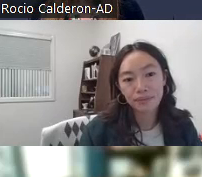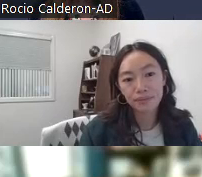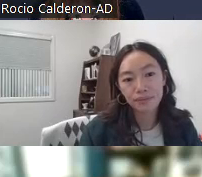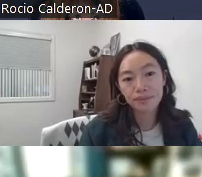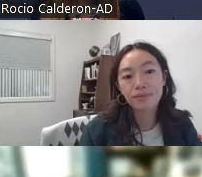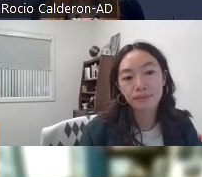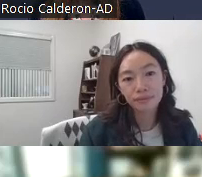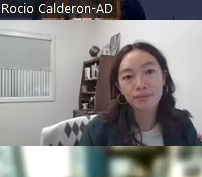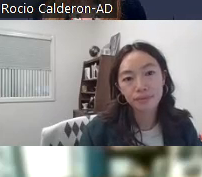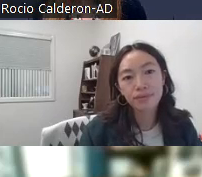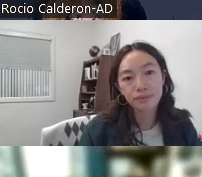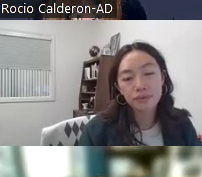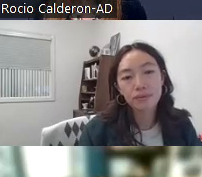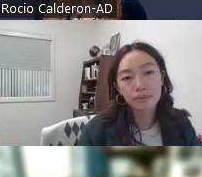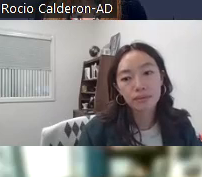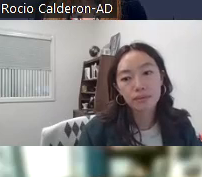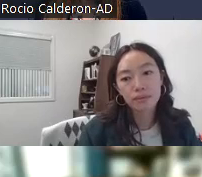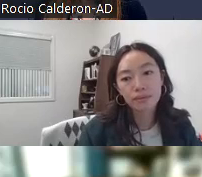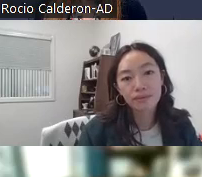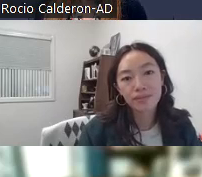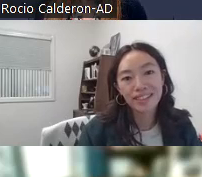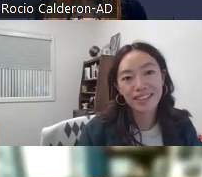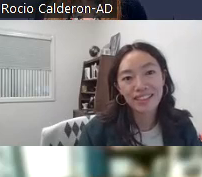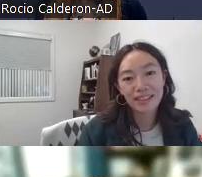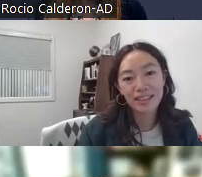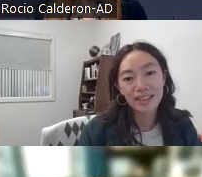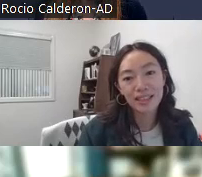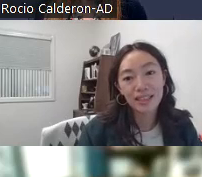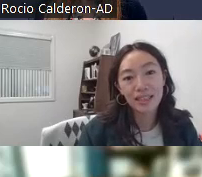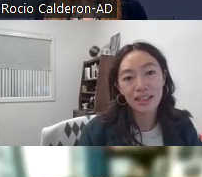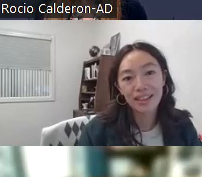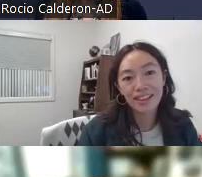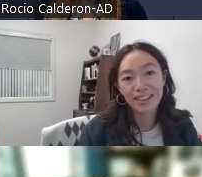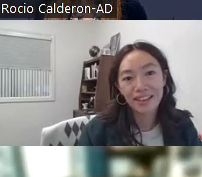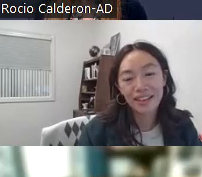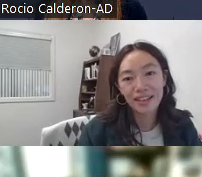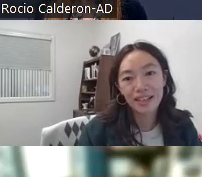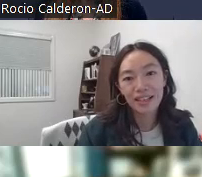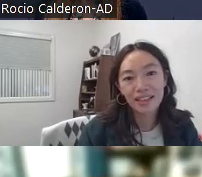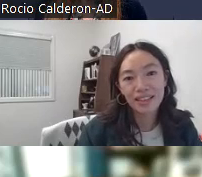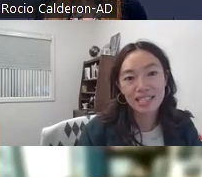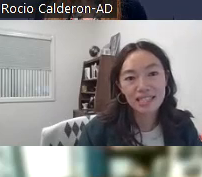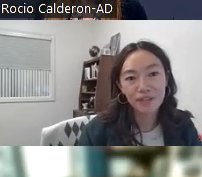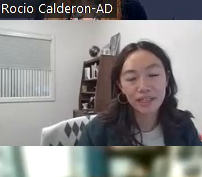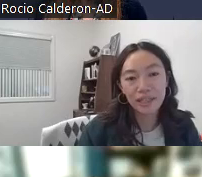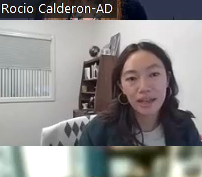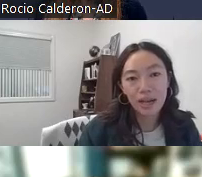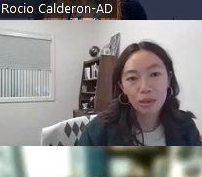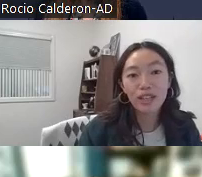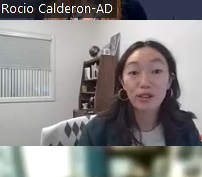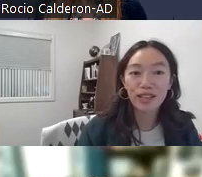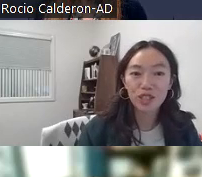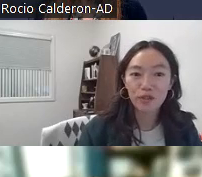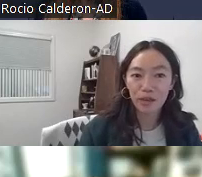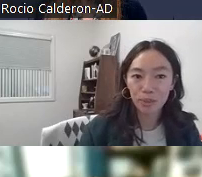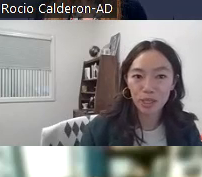the housing for the port, or what? Are there worker? That's what I mean. This is Stephanie.